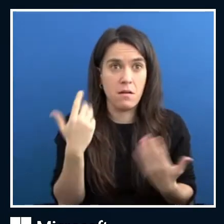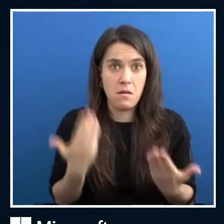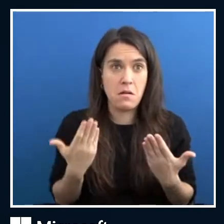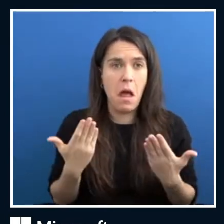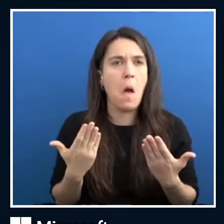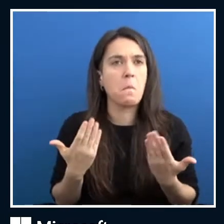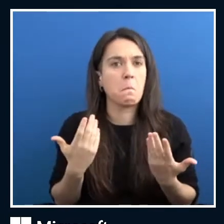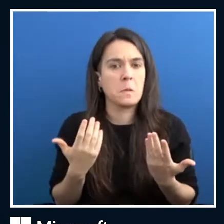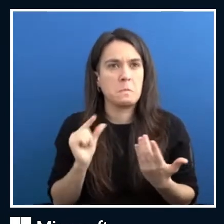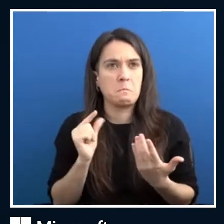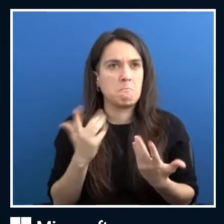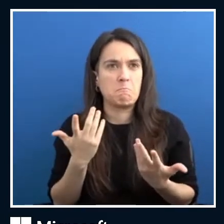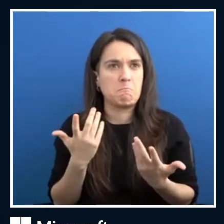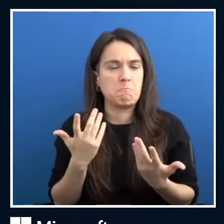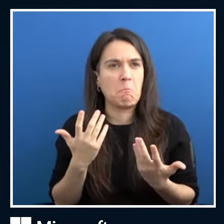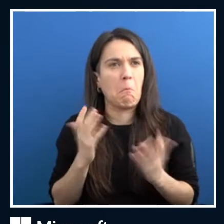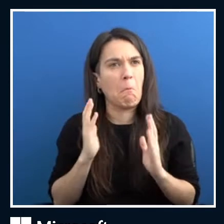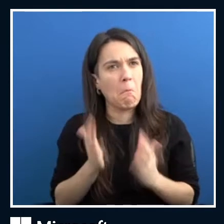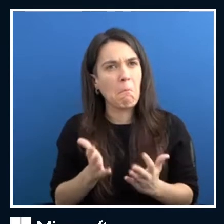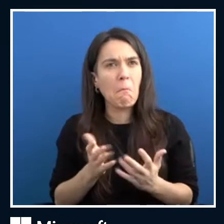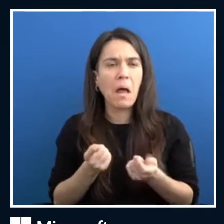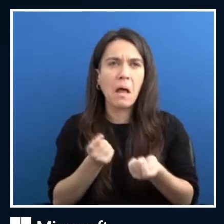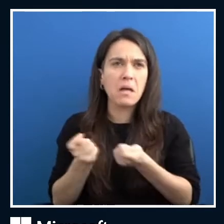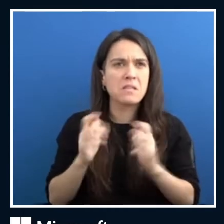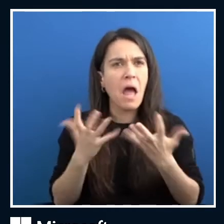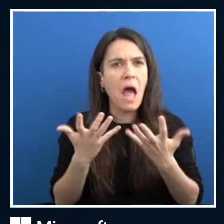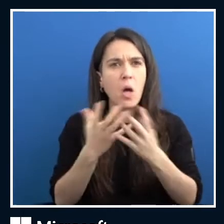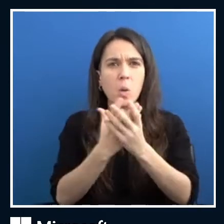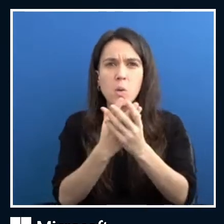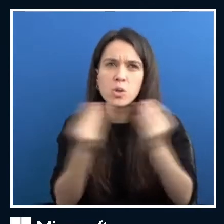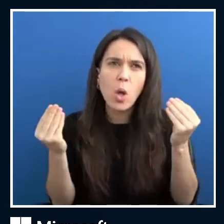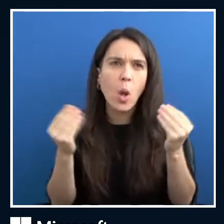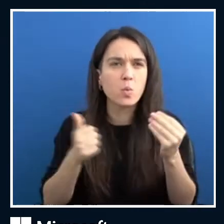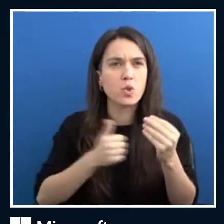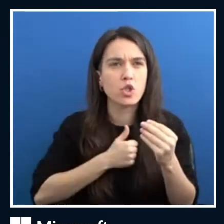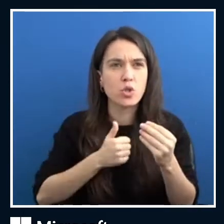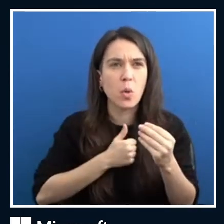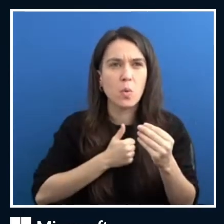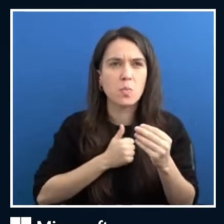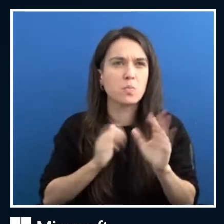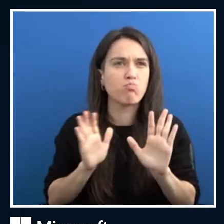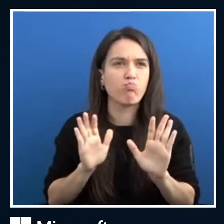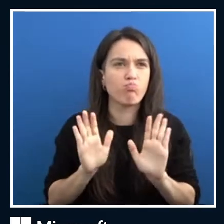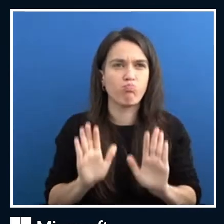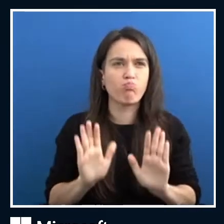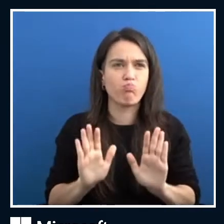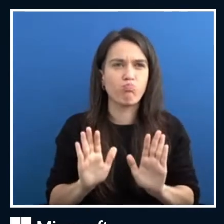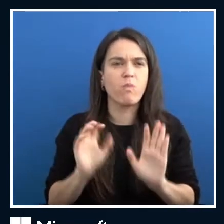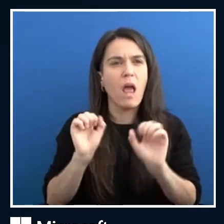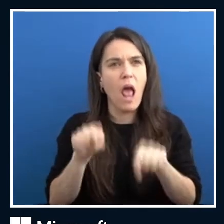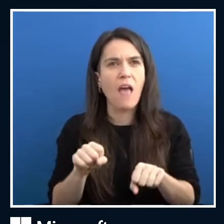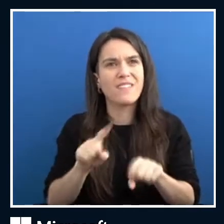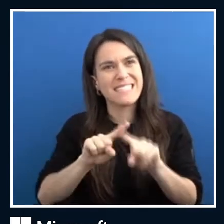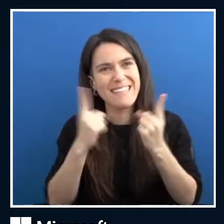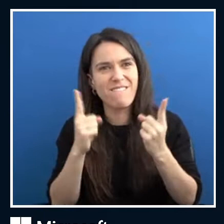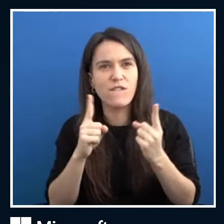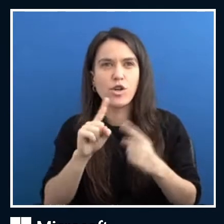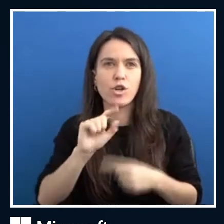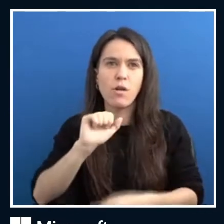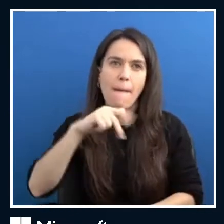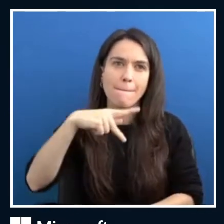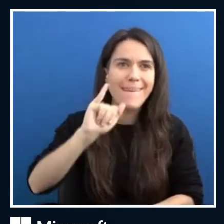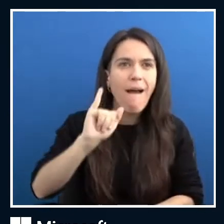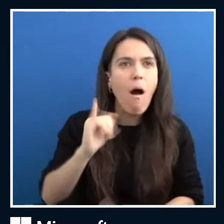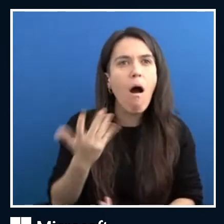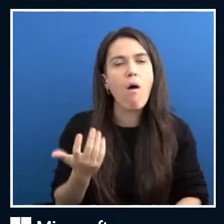to build every possible solution on your own from scratch. There are hundreds of different APIs for NLP, computer